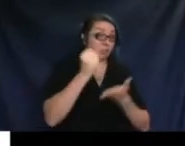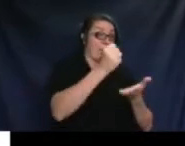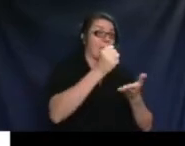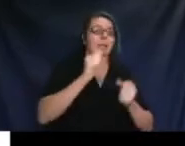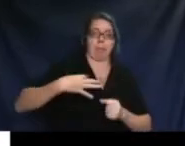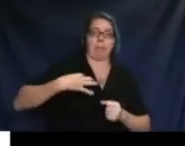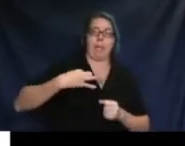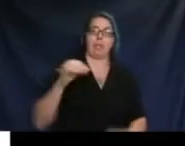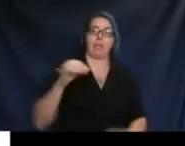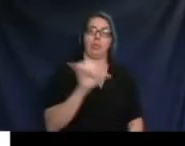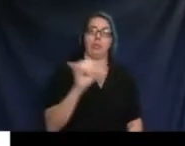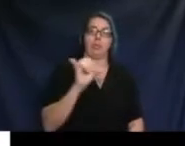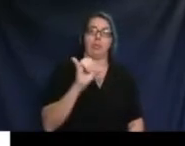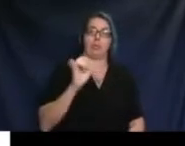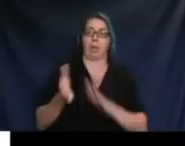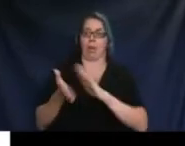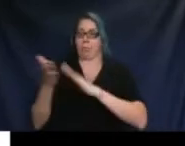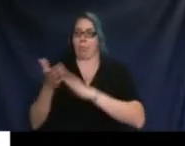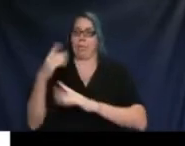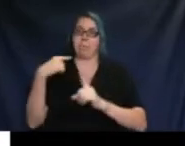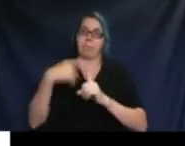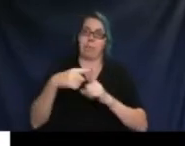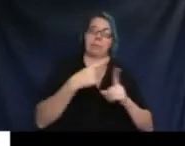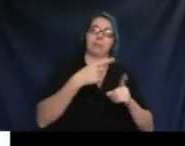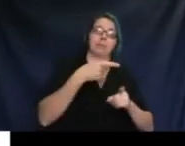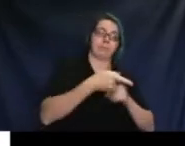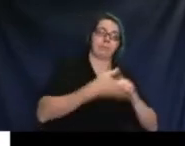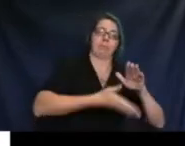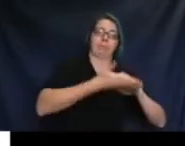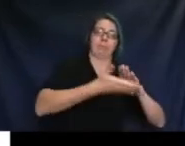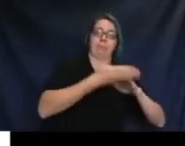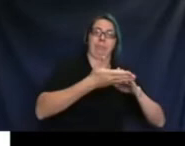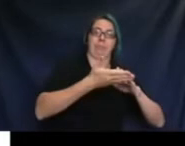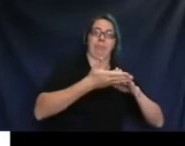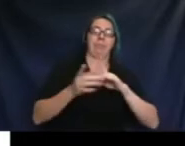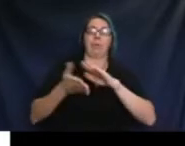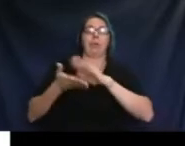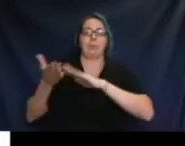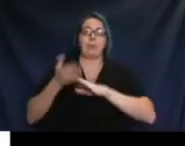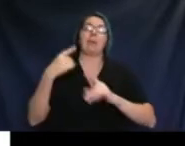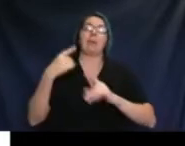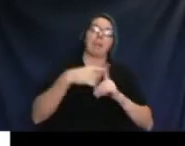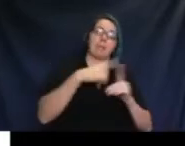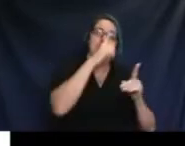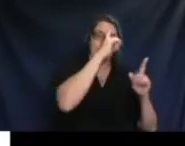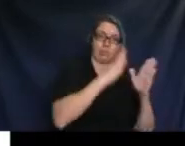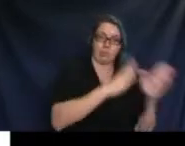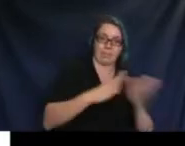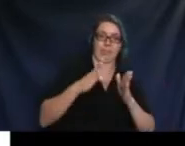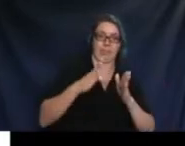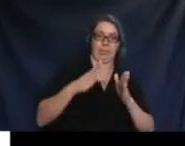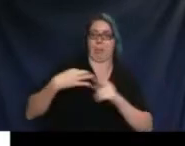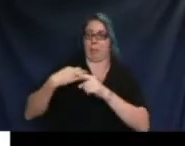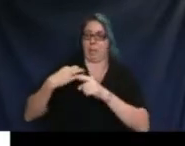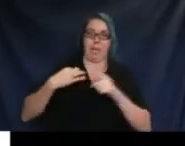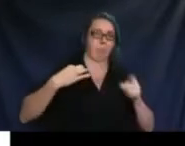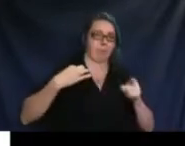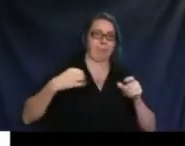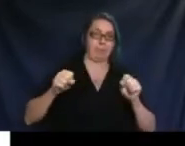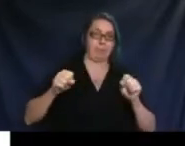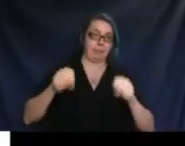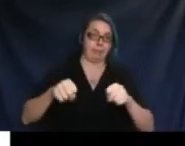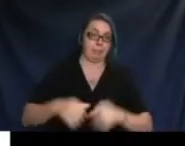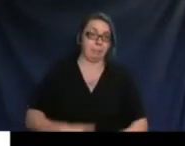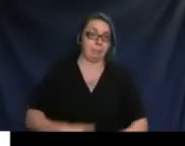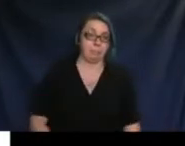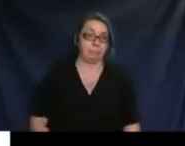Streets. So Animating Toronto Streets is a fairly new program. The next